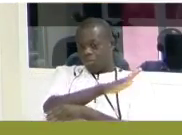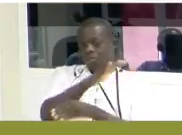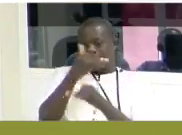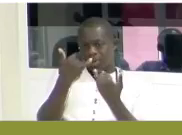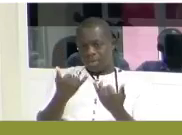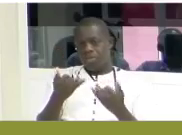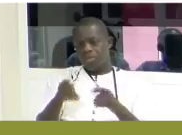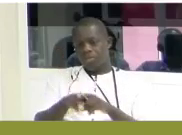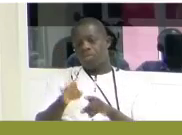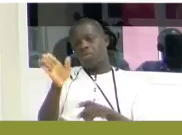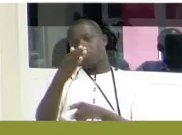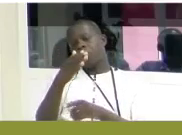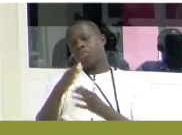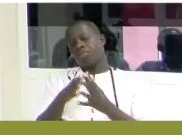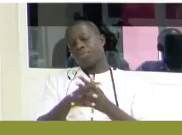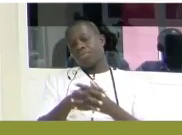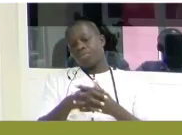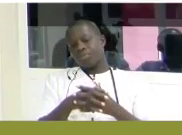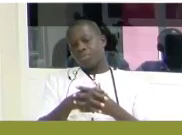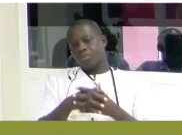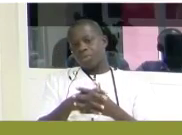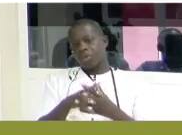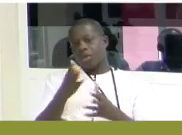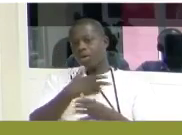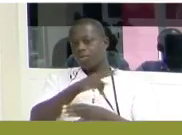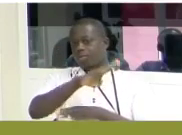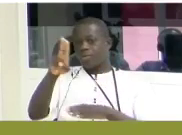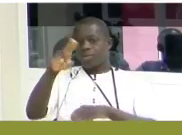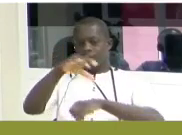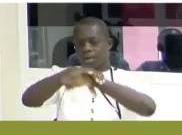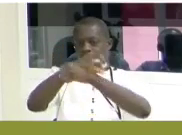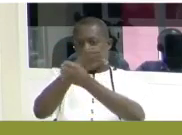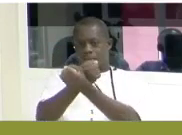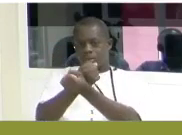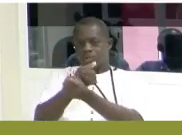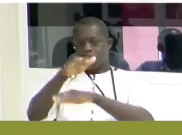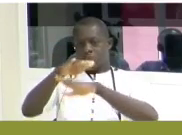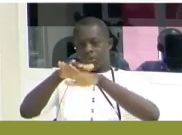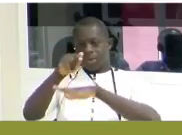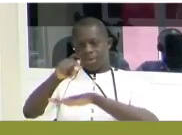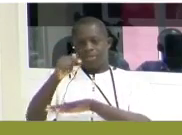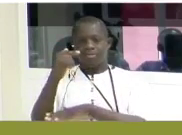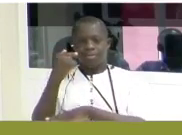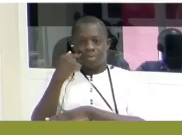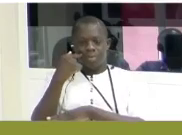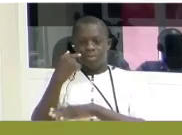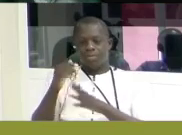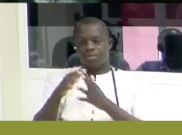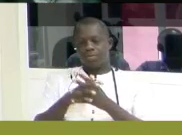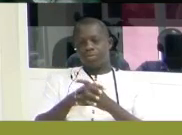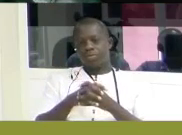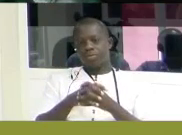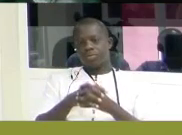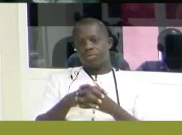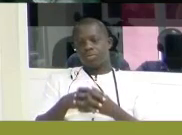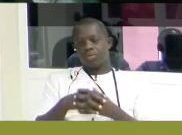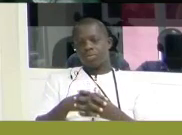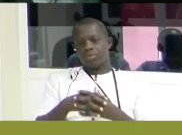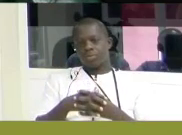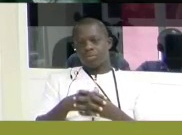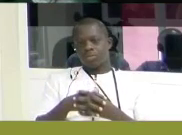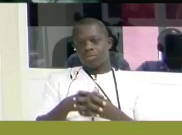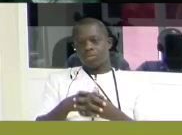we just move away. So, but there was no arrest effected that day. And subsequently,